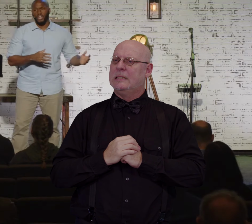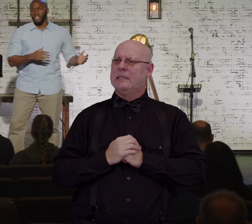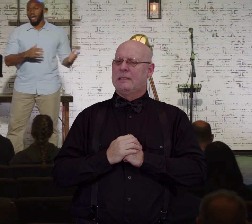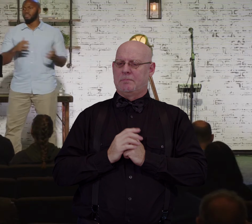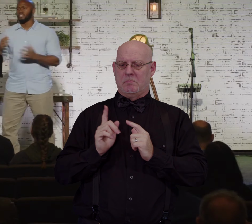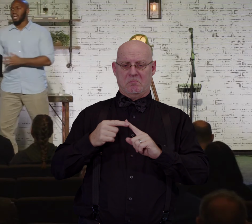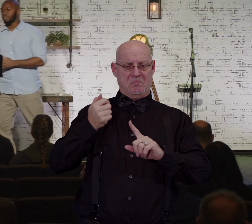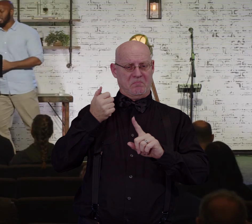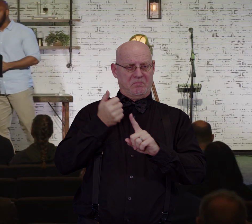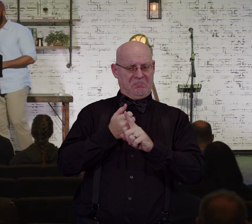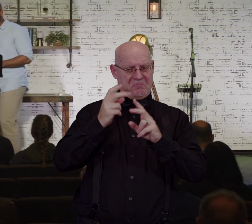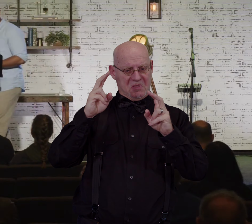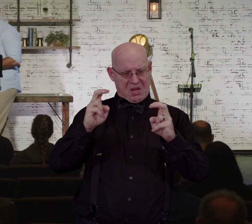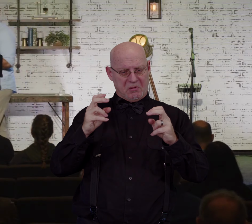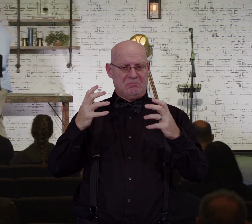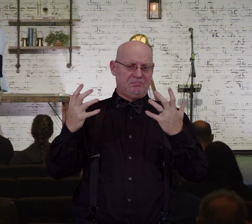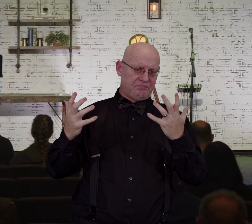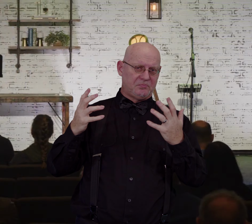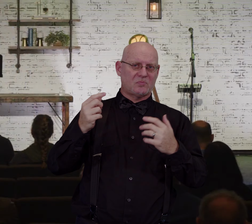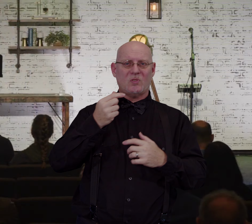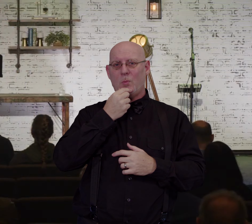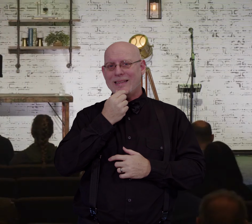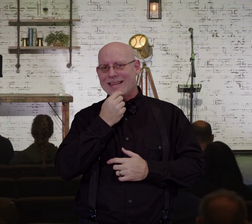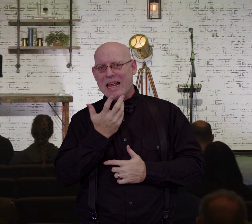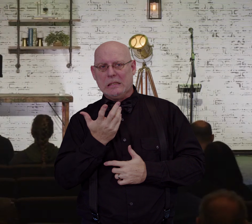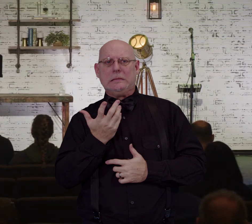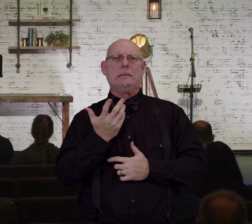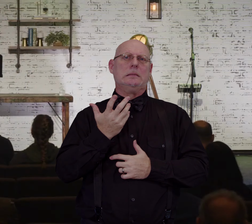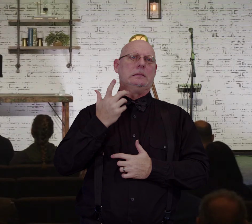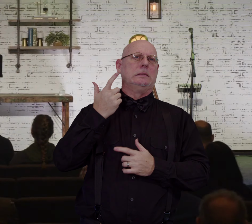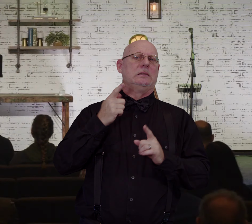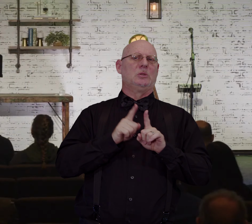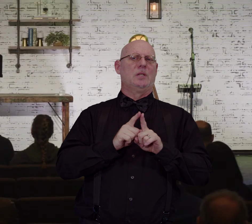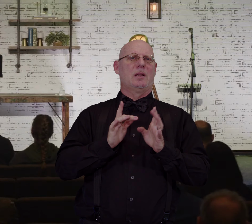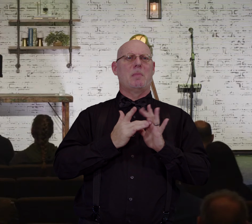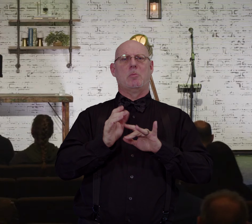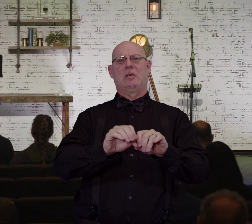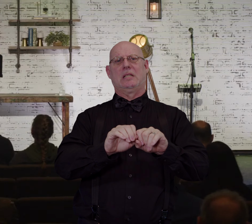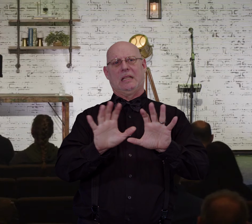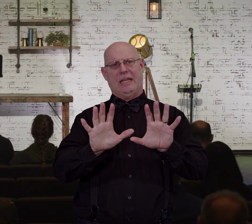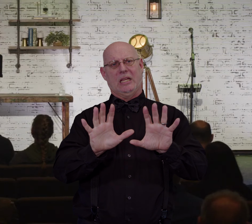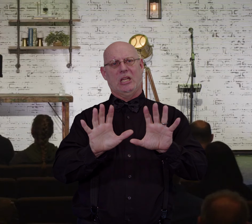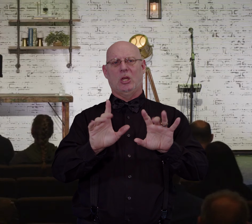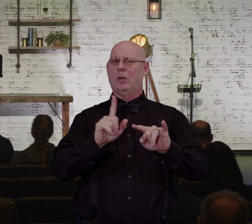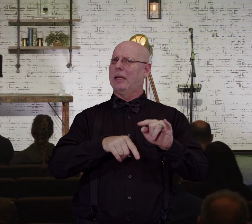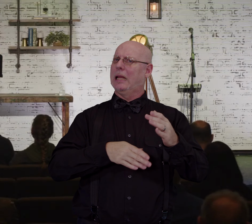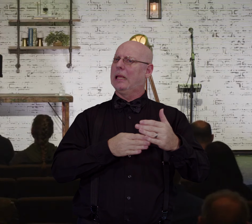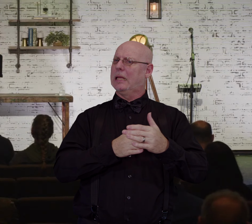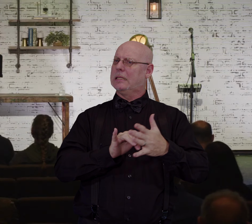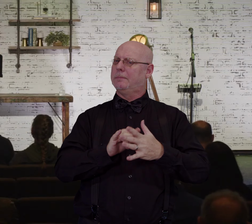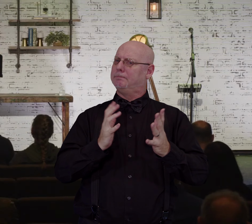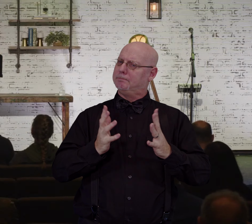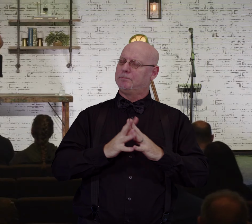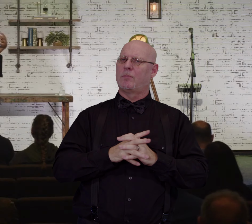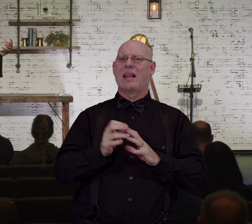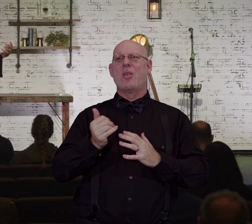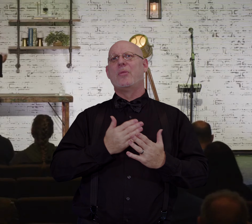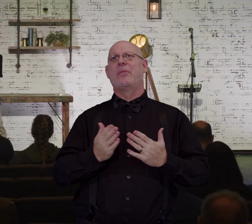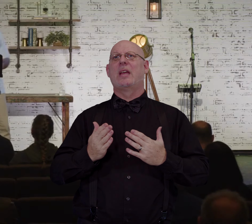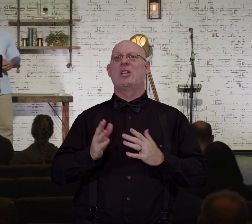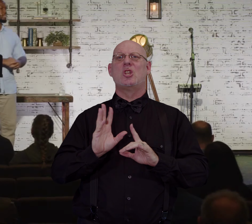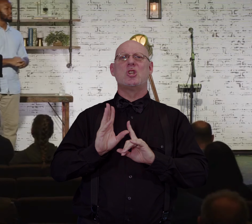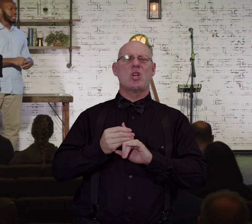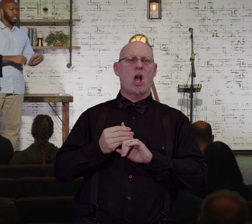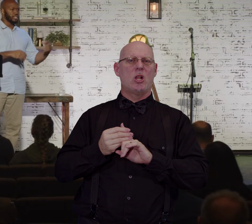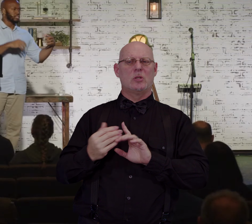so when it comes to topics like homosexuality, we would agree, all right, the Bible speaks clearly, we cannot go against it. Or we have other things